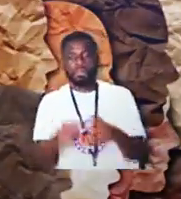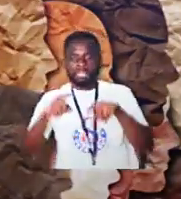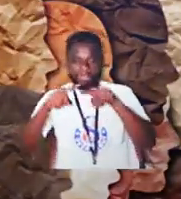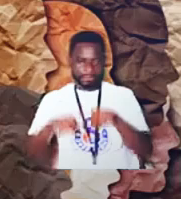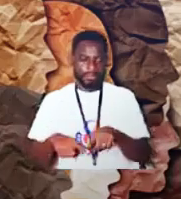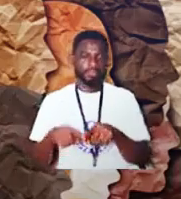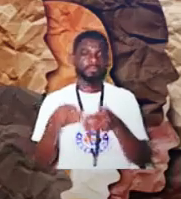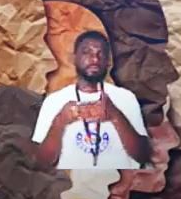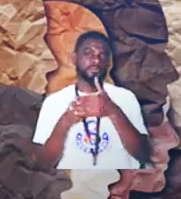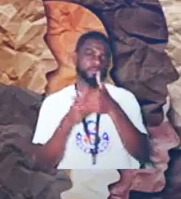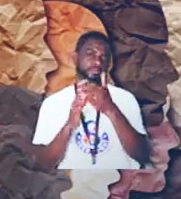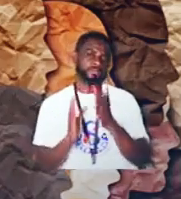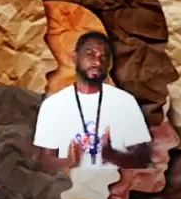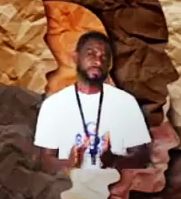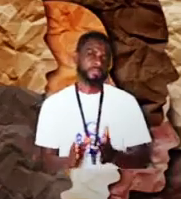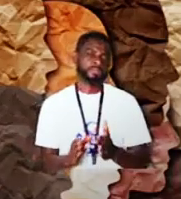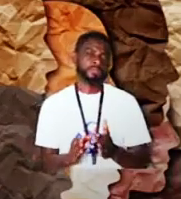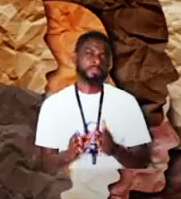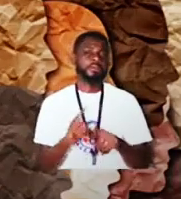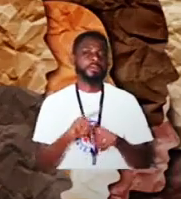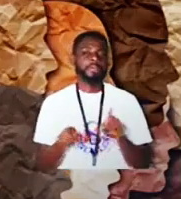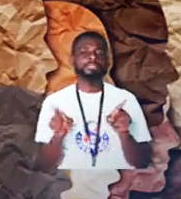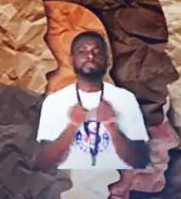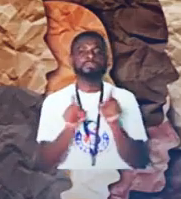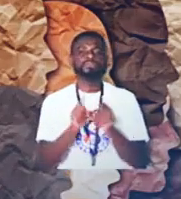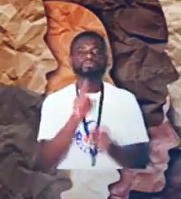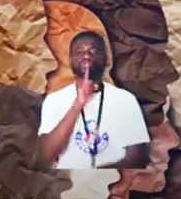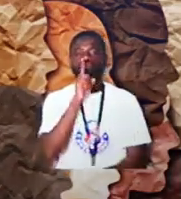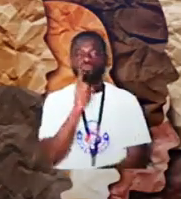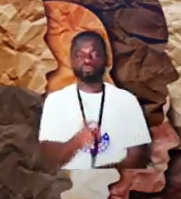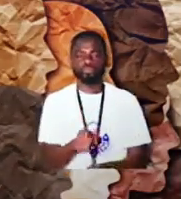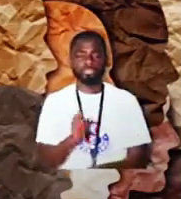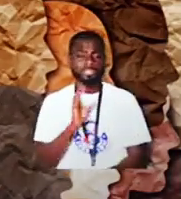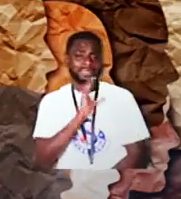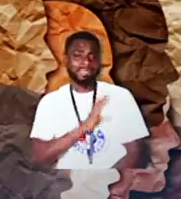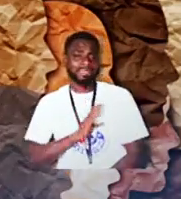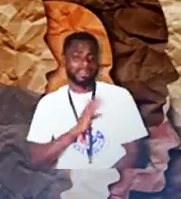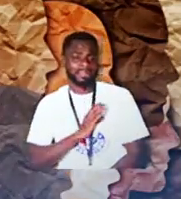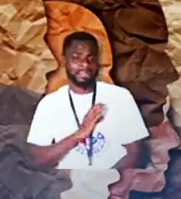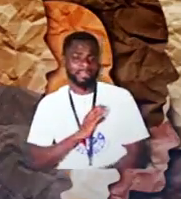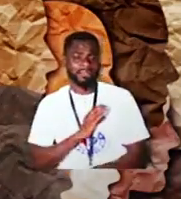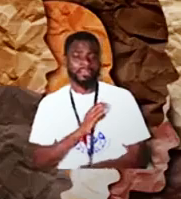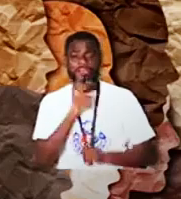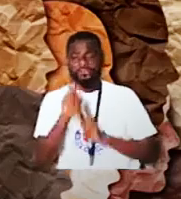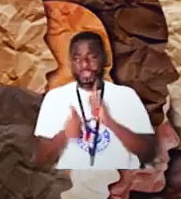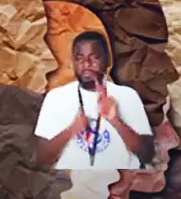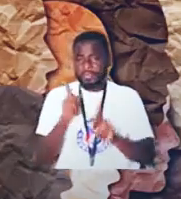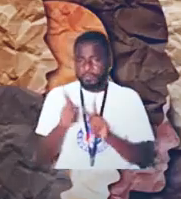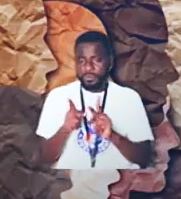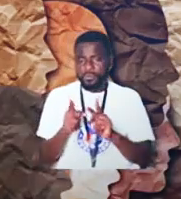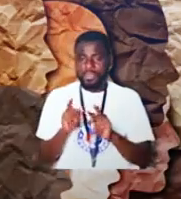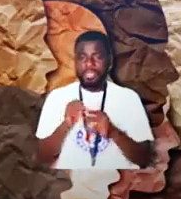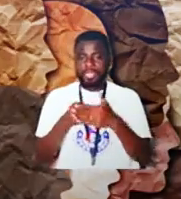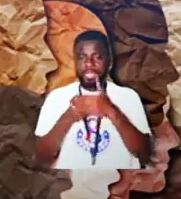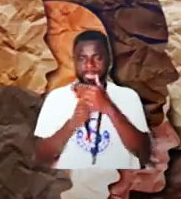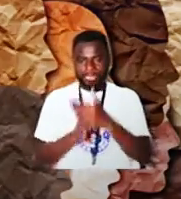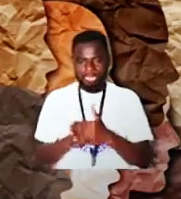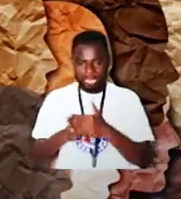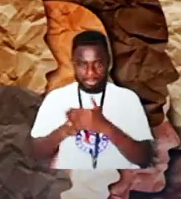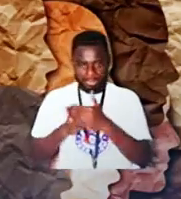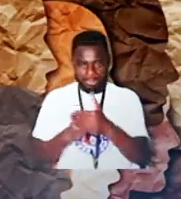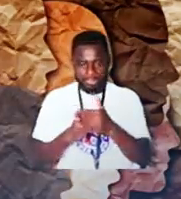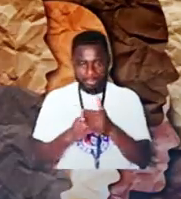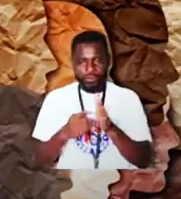But it is also true that the character of the people a leader surveys will determine the